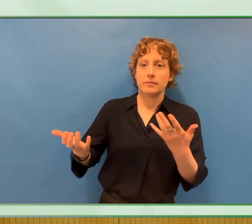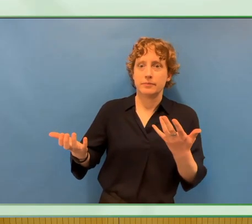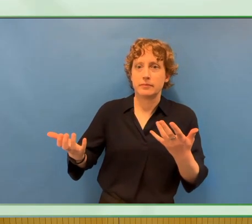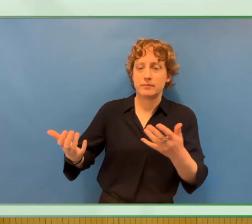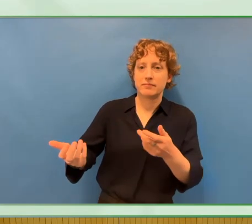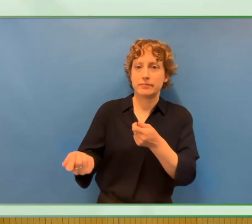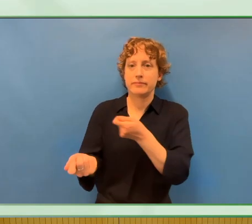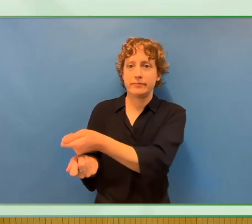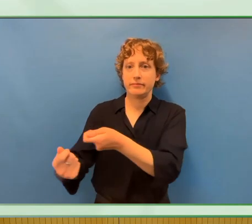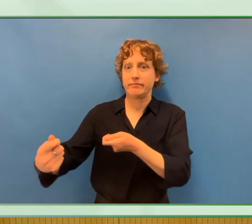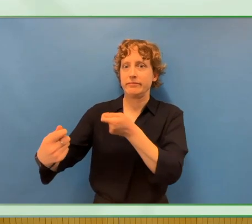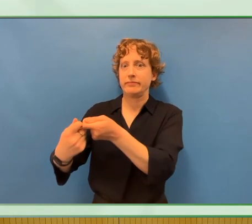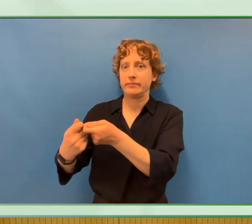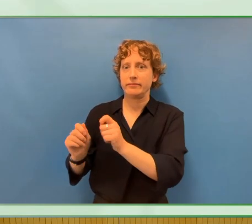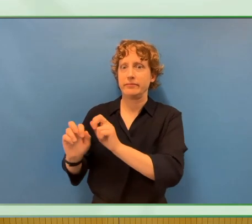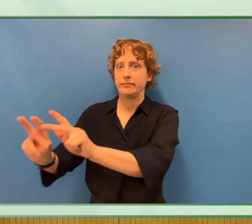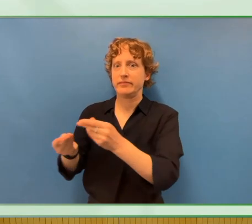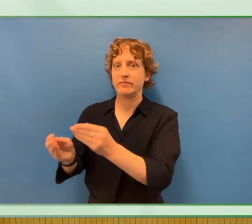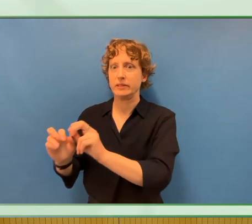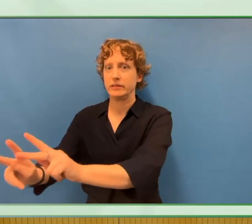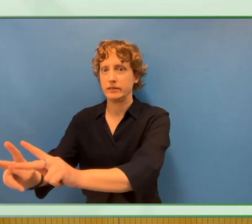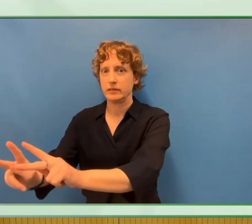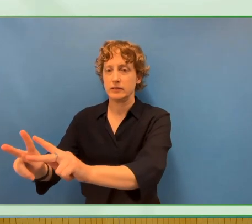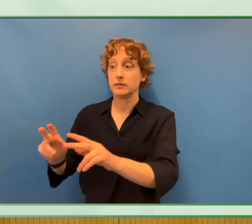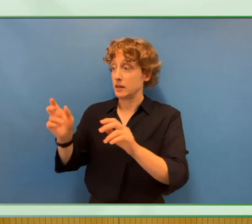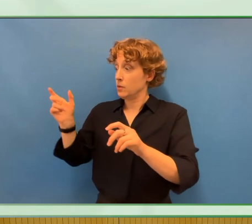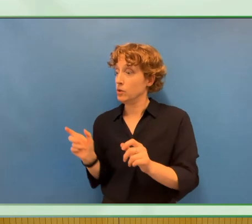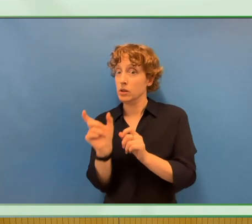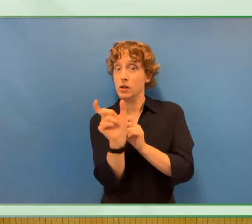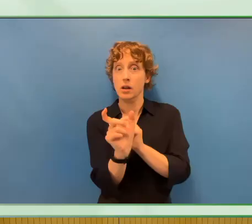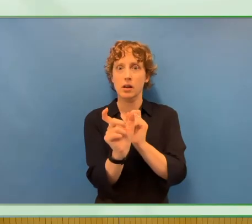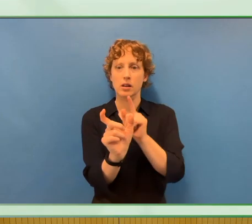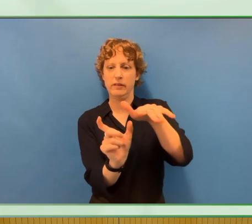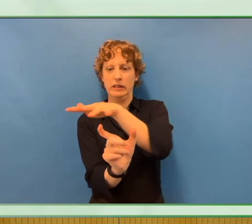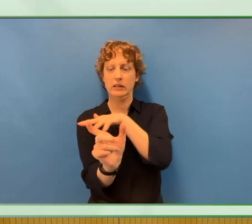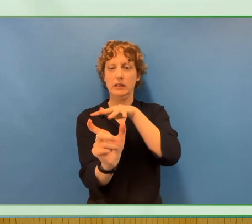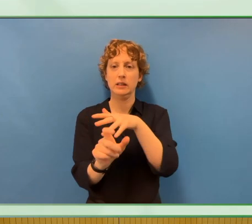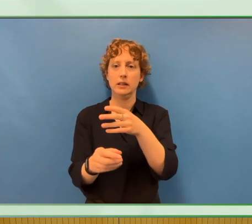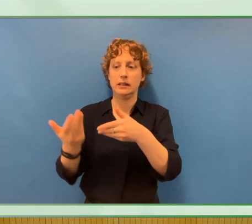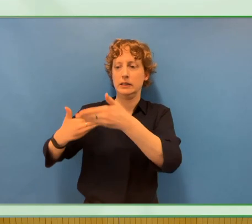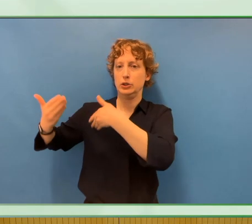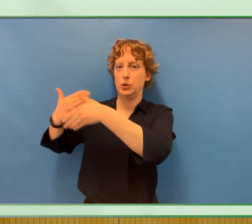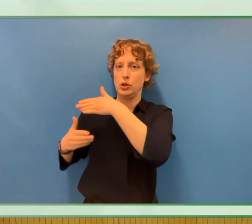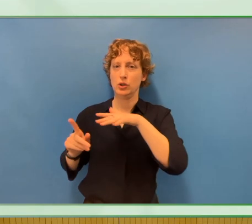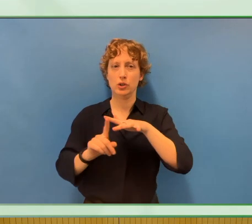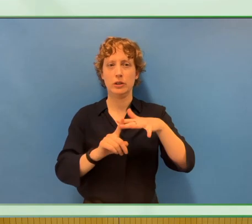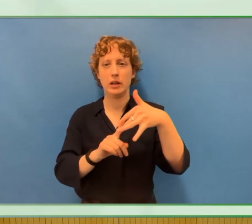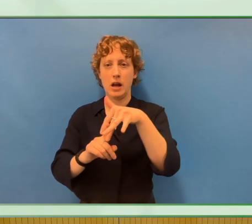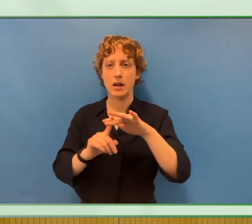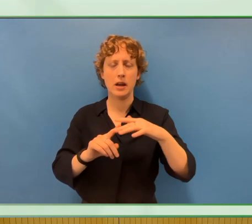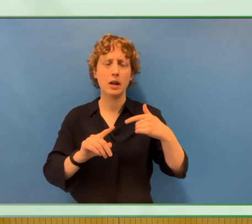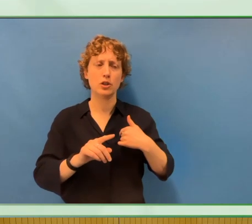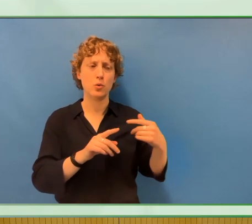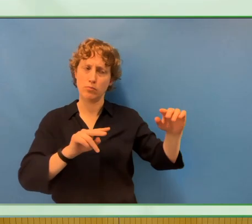It's an historical concept. And so I'm just challenging here to say that actually equity in many cultures is heard as